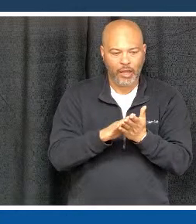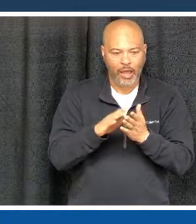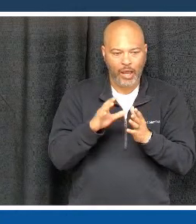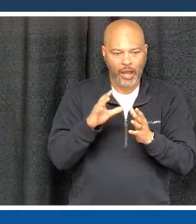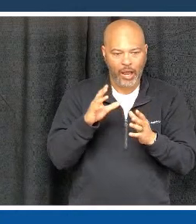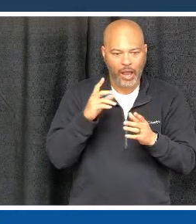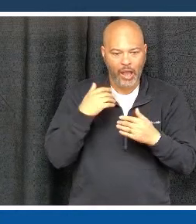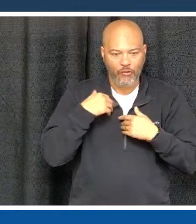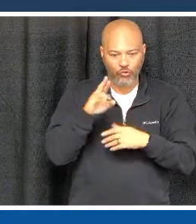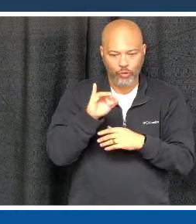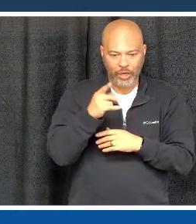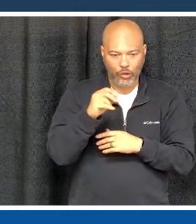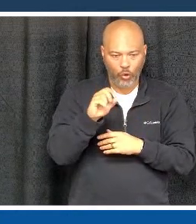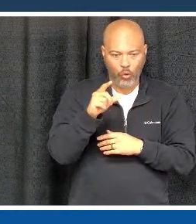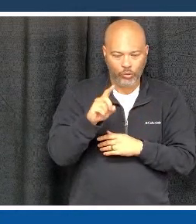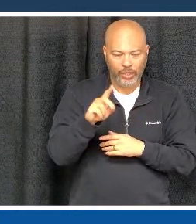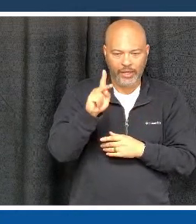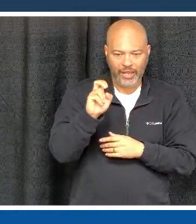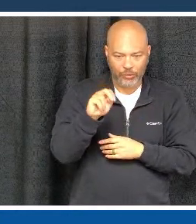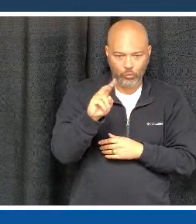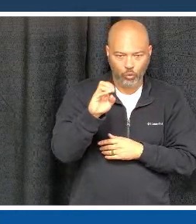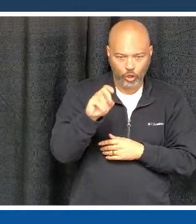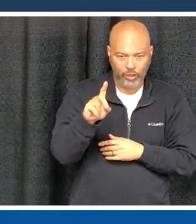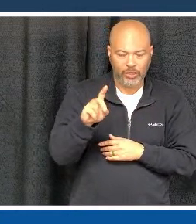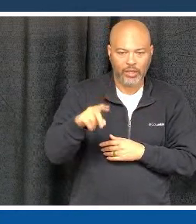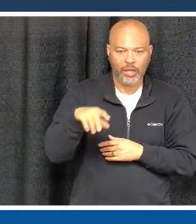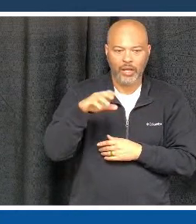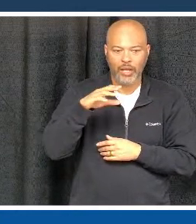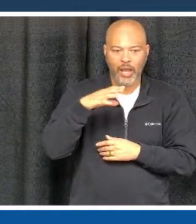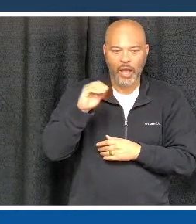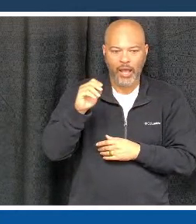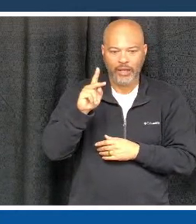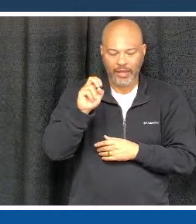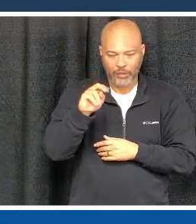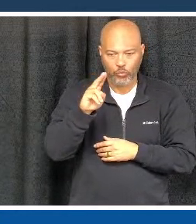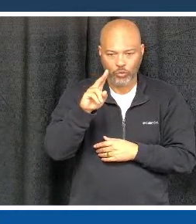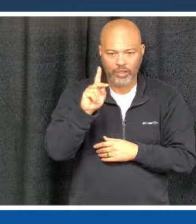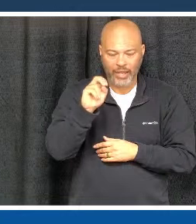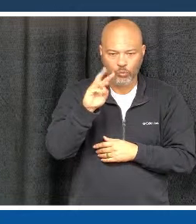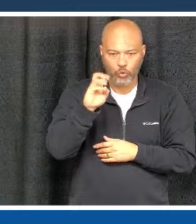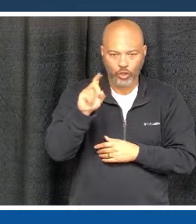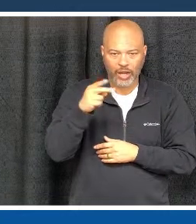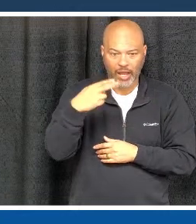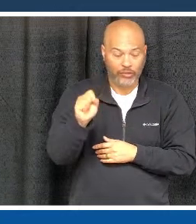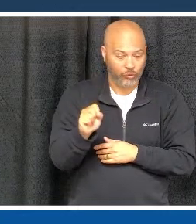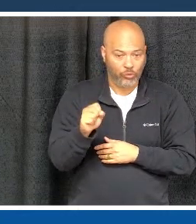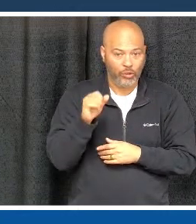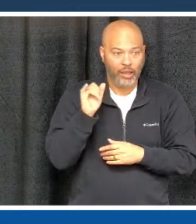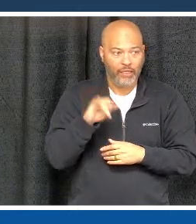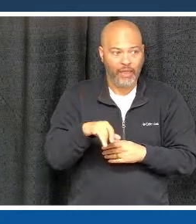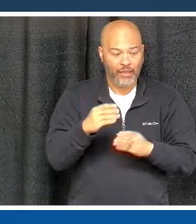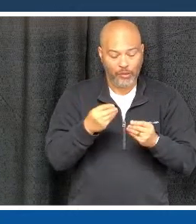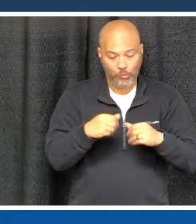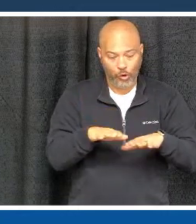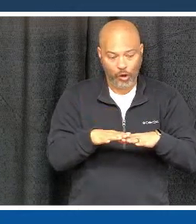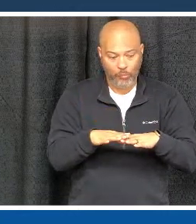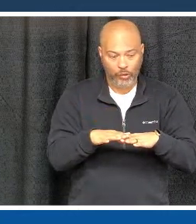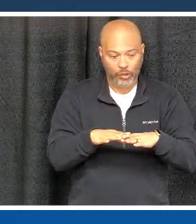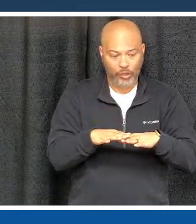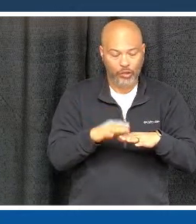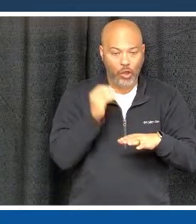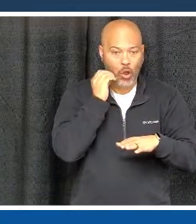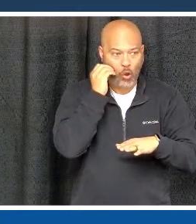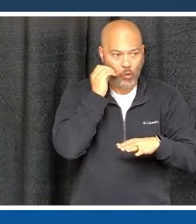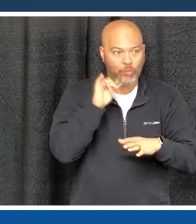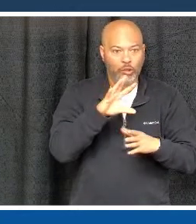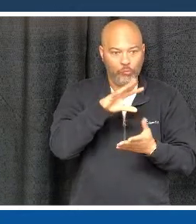of Ringgold, Kenwood Middle, and Kenwood High School. And it is important to note that the property, the home on the site, is